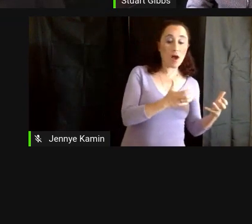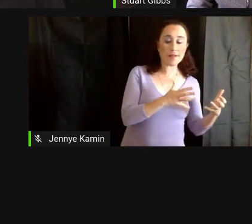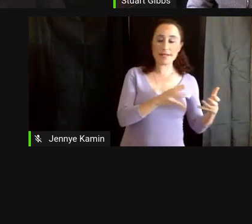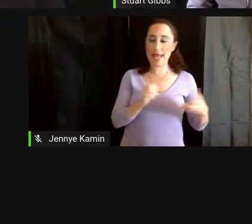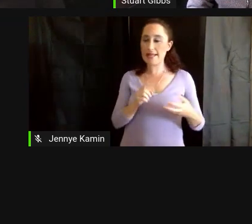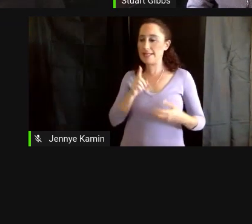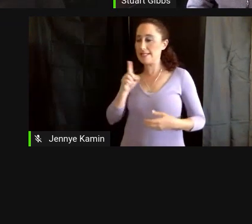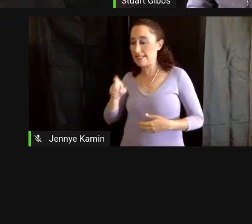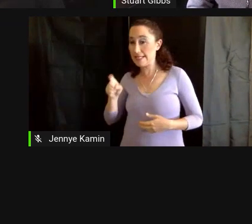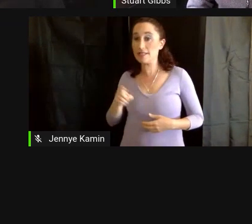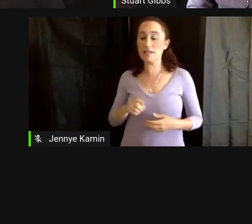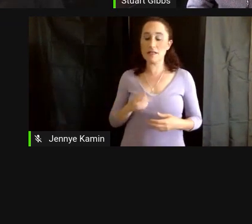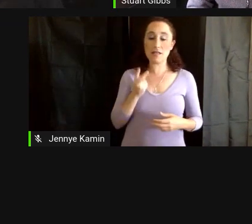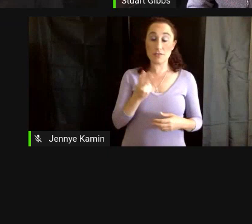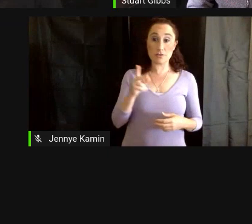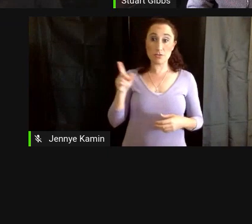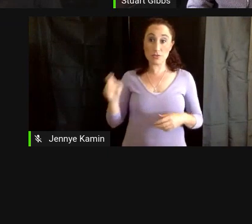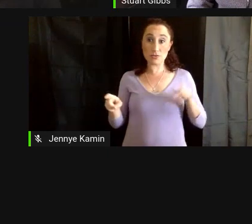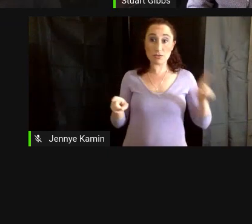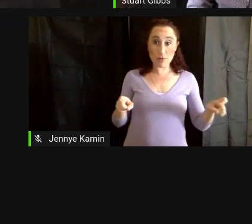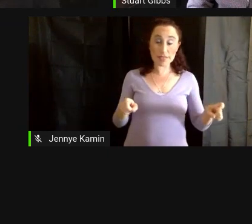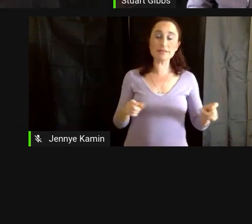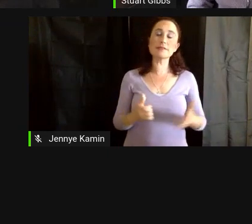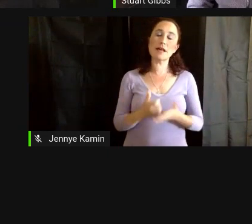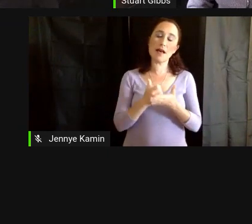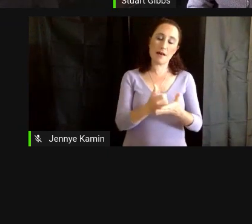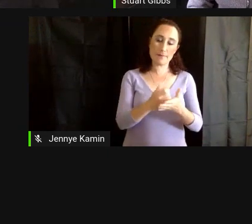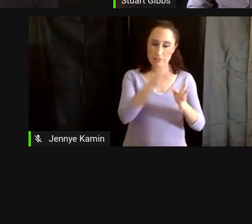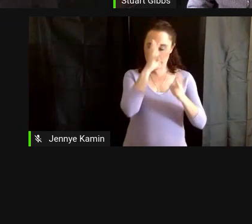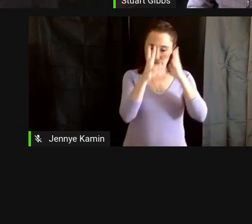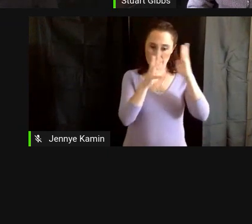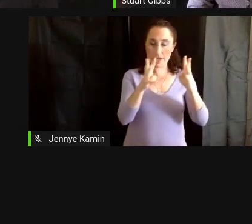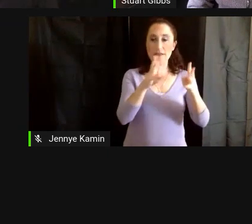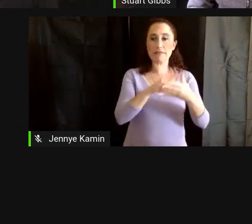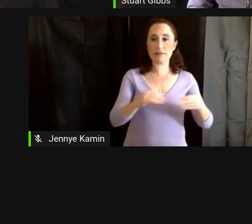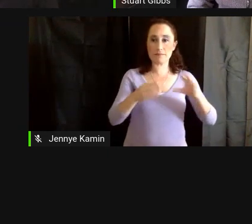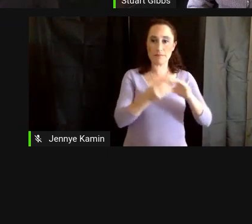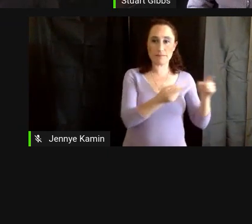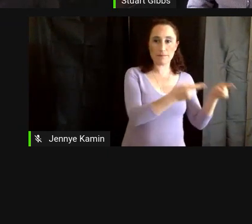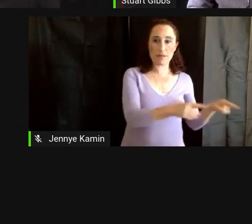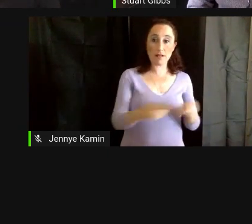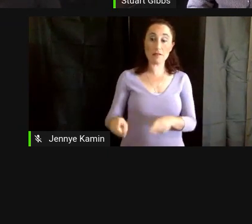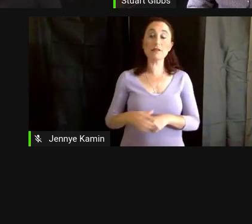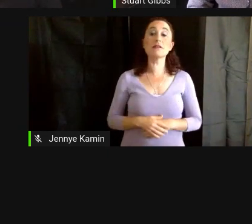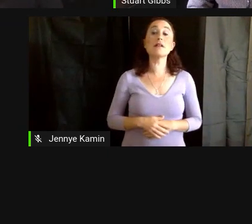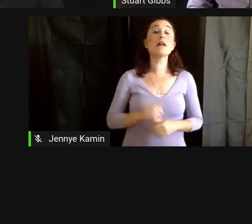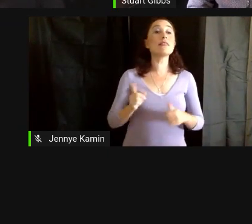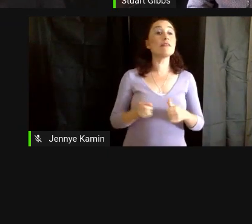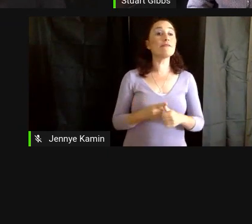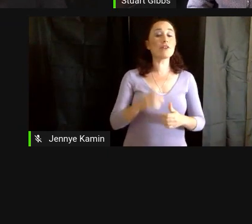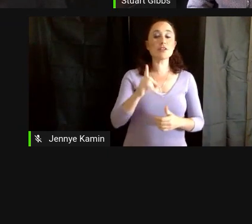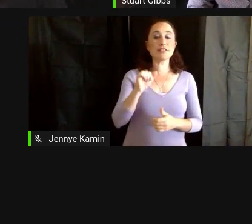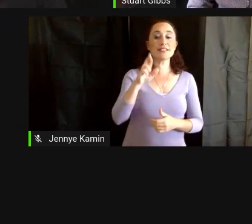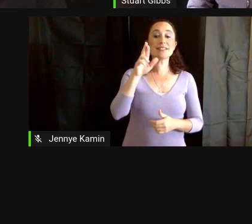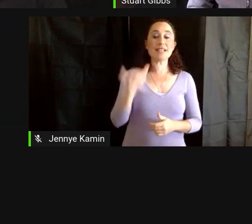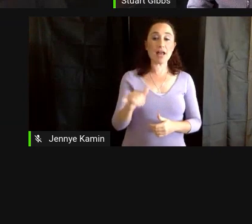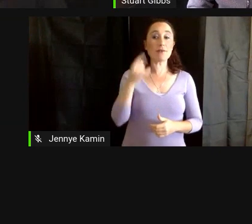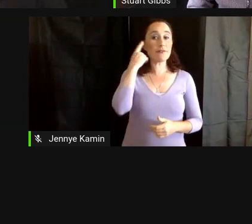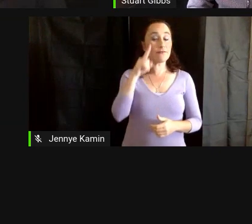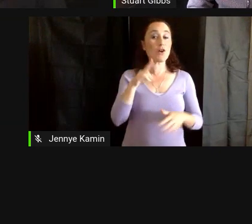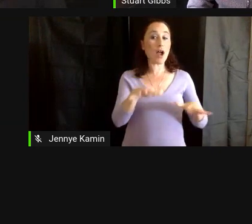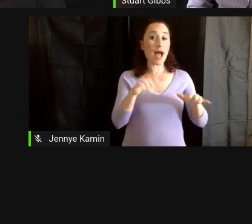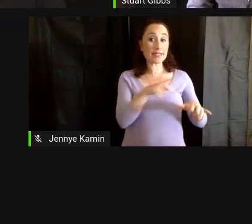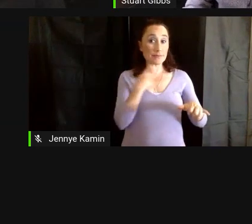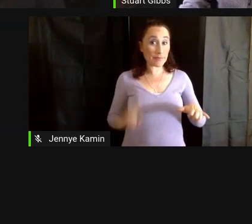two questions help me shape my plot. So for example, in the first Diary of an Ice Princess, Princess